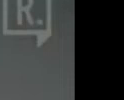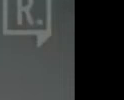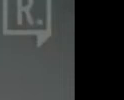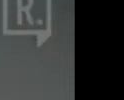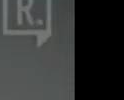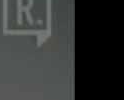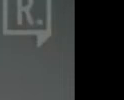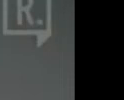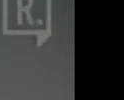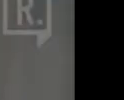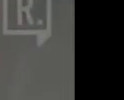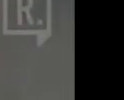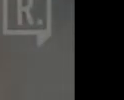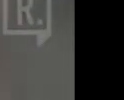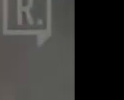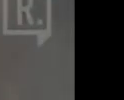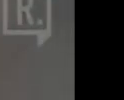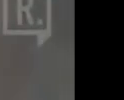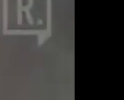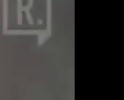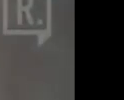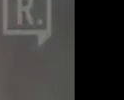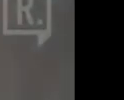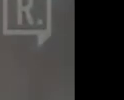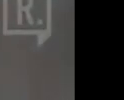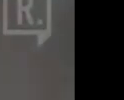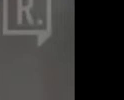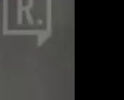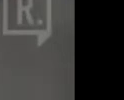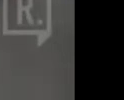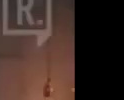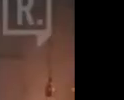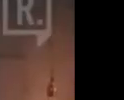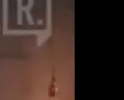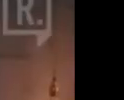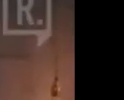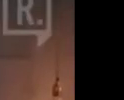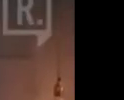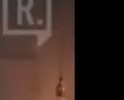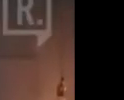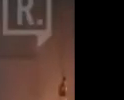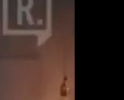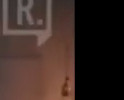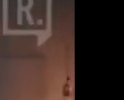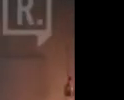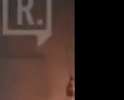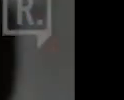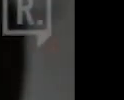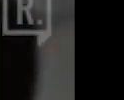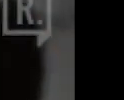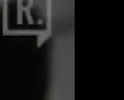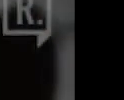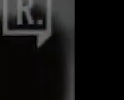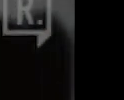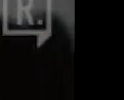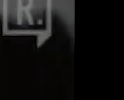these loops. If nature looked at us, nature would laugh. Because nature doesn't do this. The cherry tree doesn't become a new cherry tree, the ivy